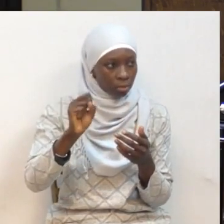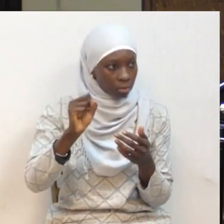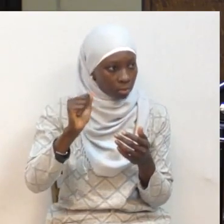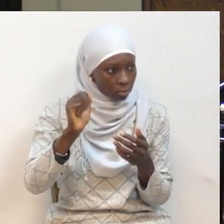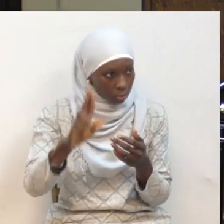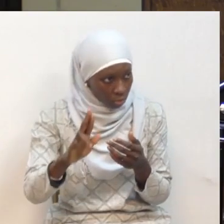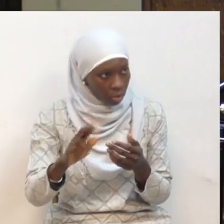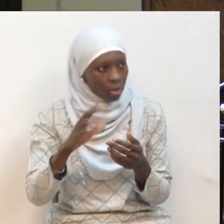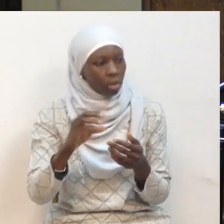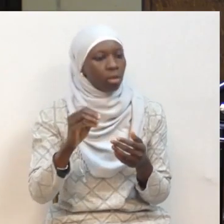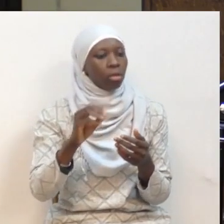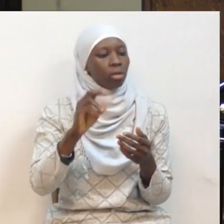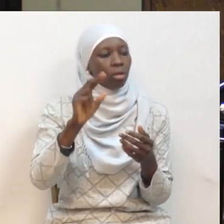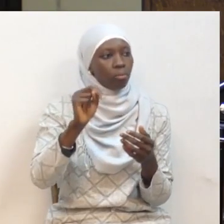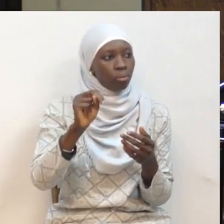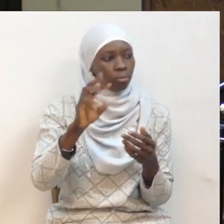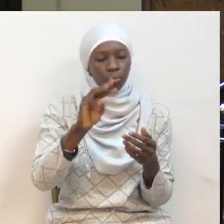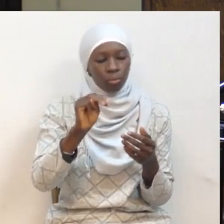someone from